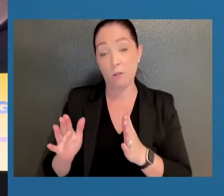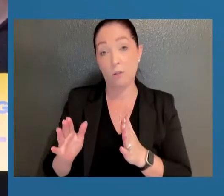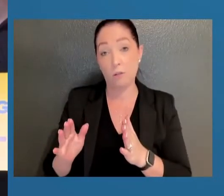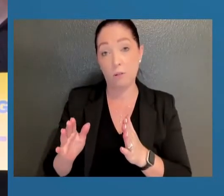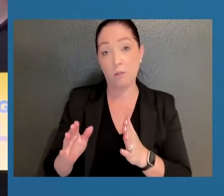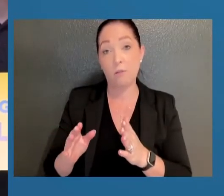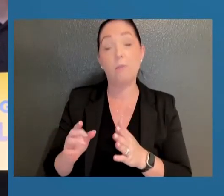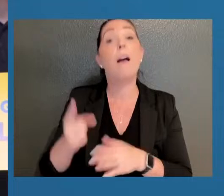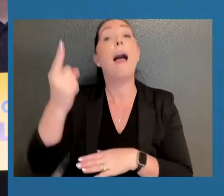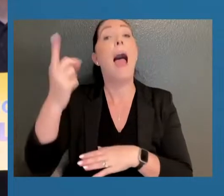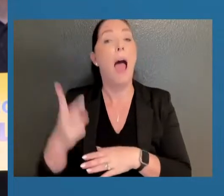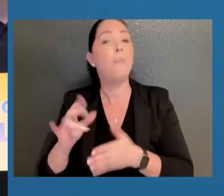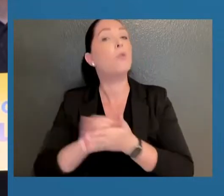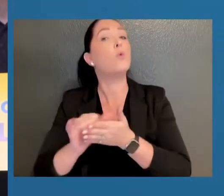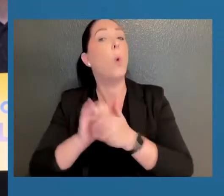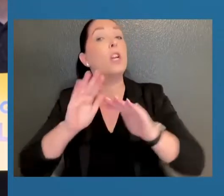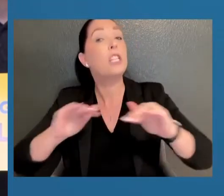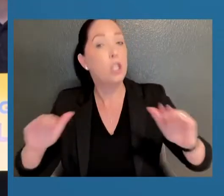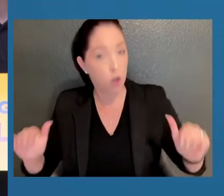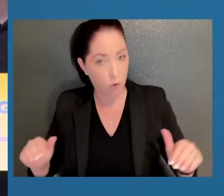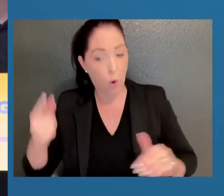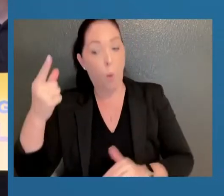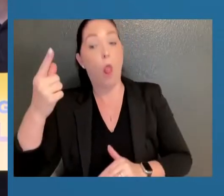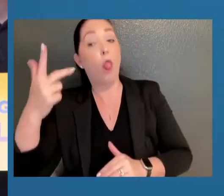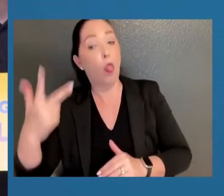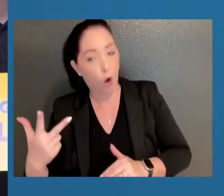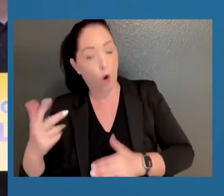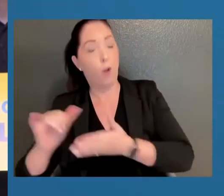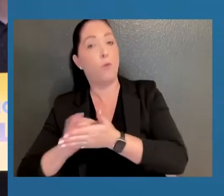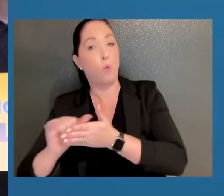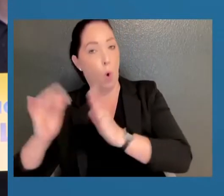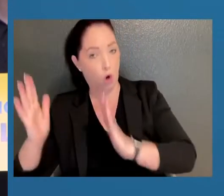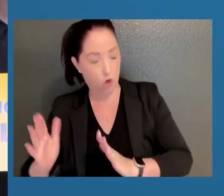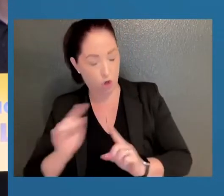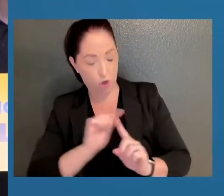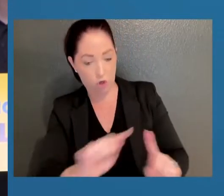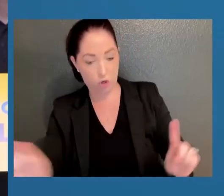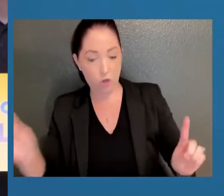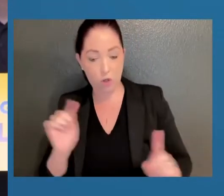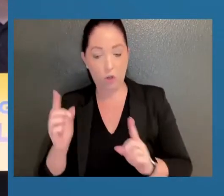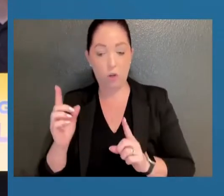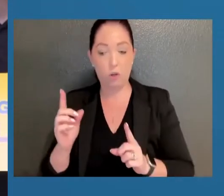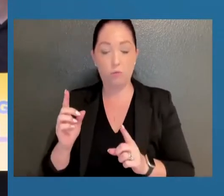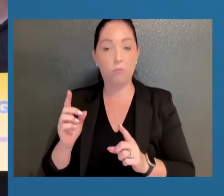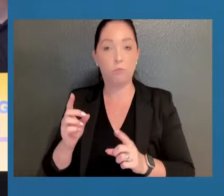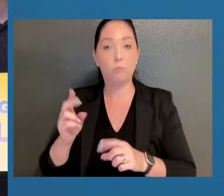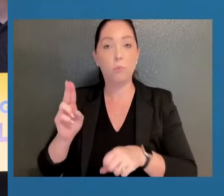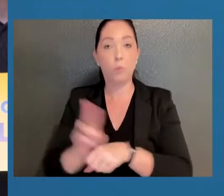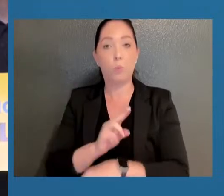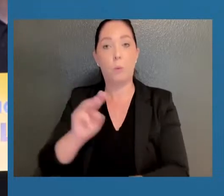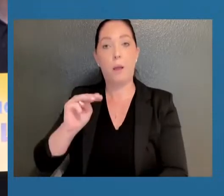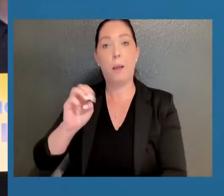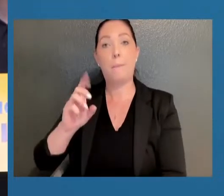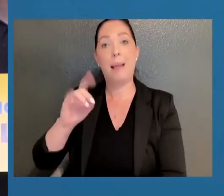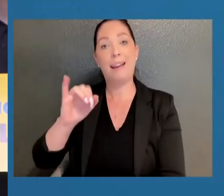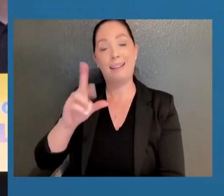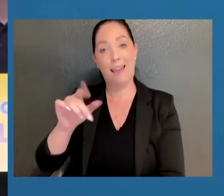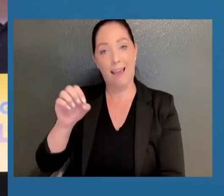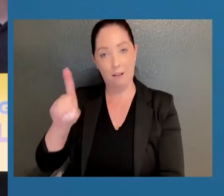children are on Medicaid, 1/3 of all New Yorkers are on Medicaid. Even if you're not on